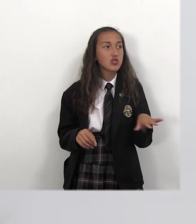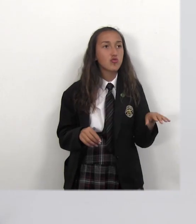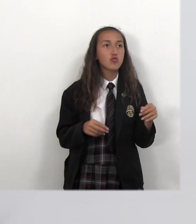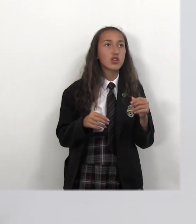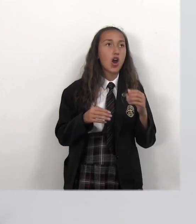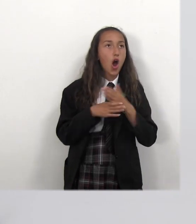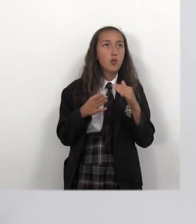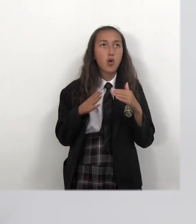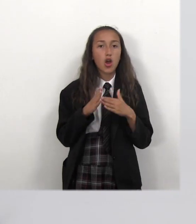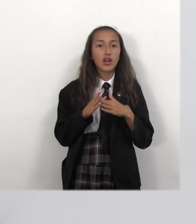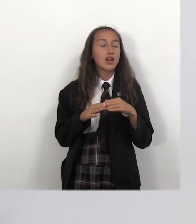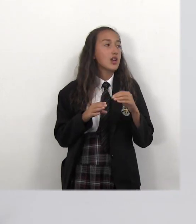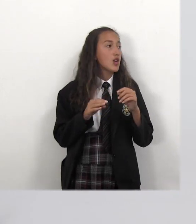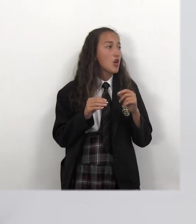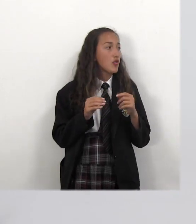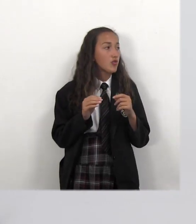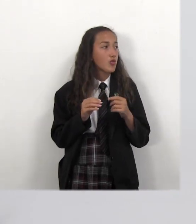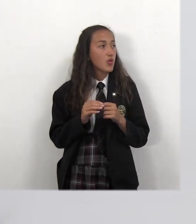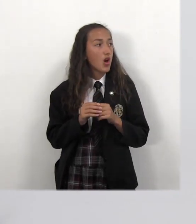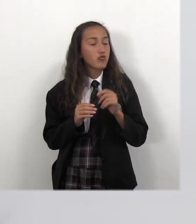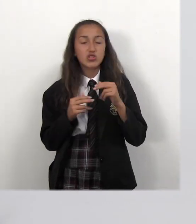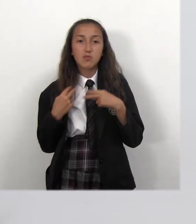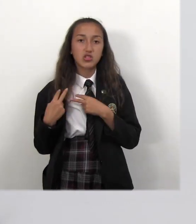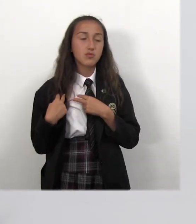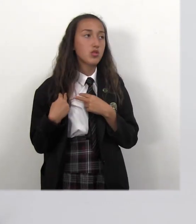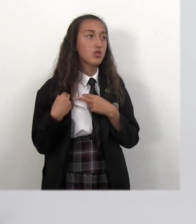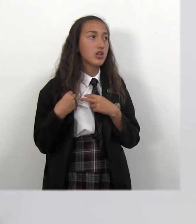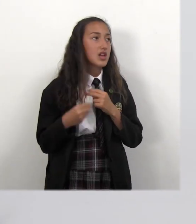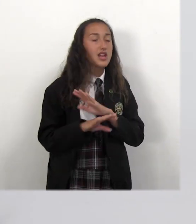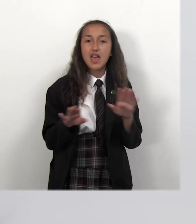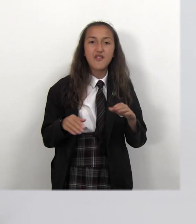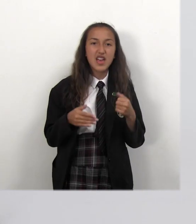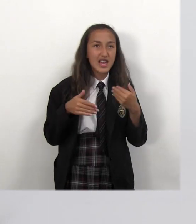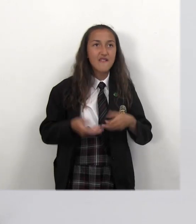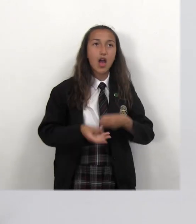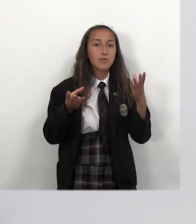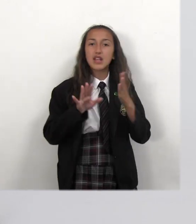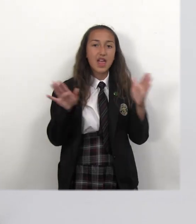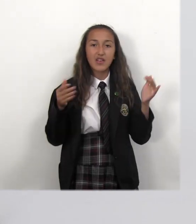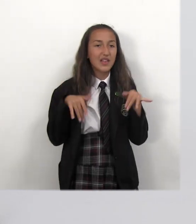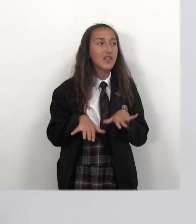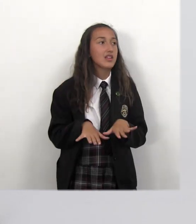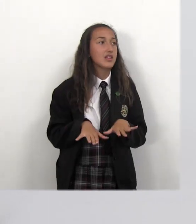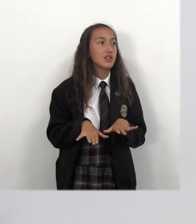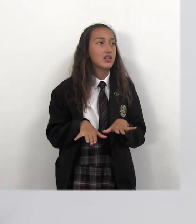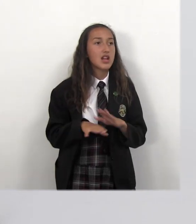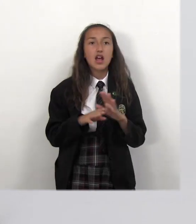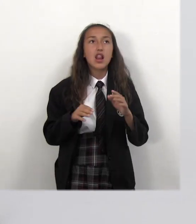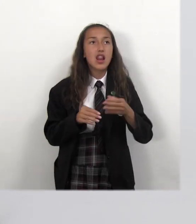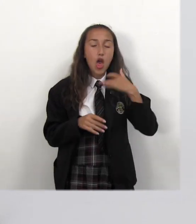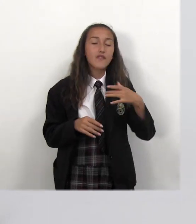and responsible, we also teach a culture of never giving up and never giving in. Life has its ups and